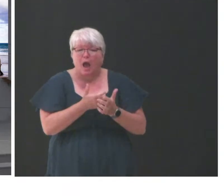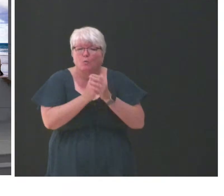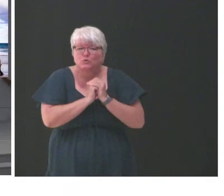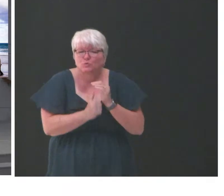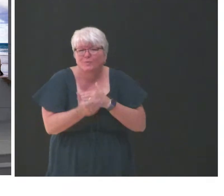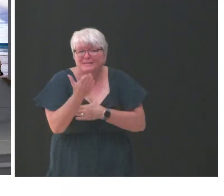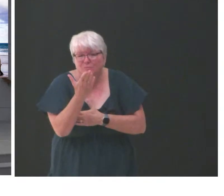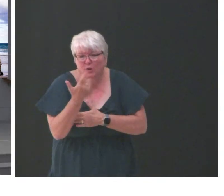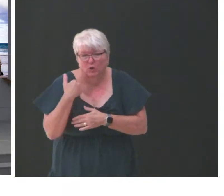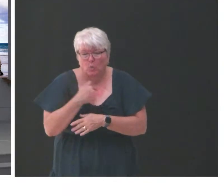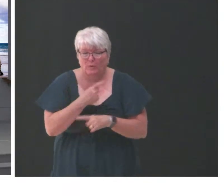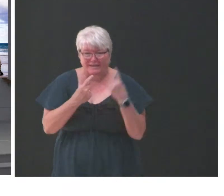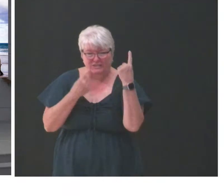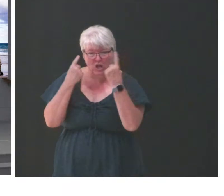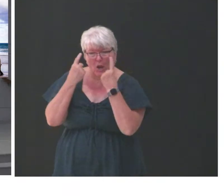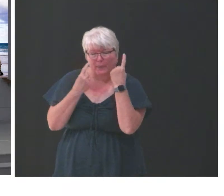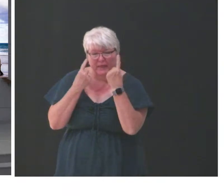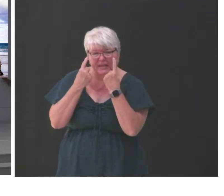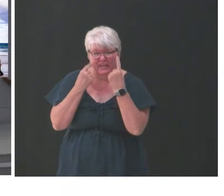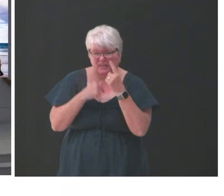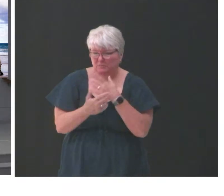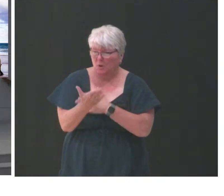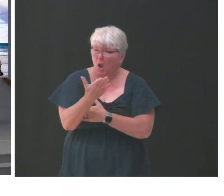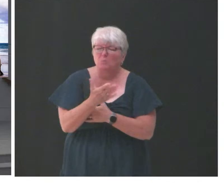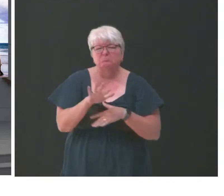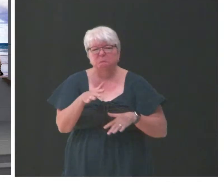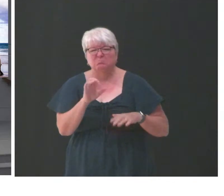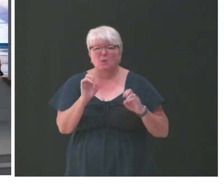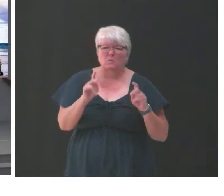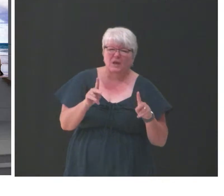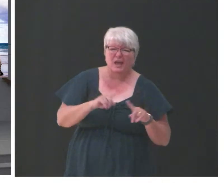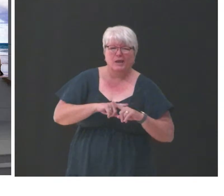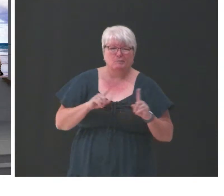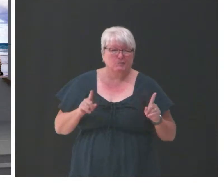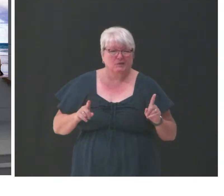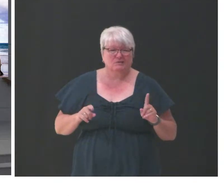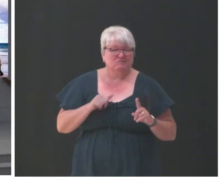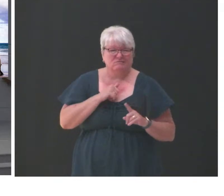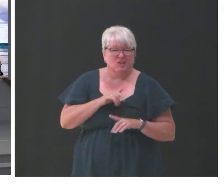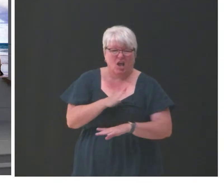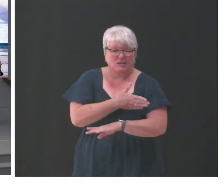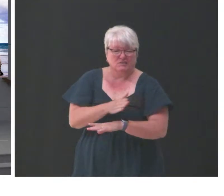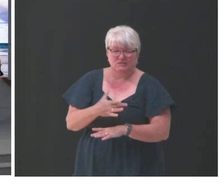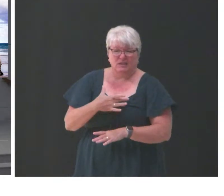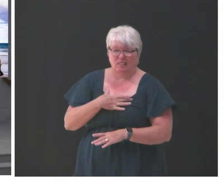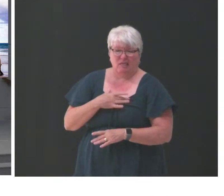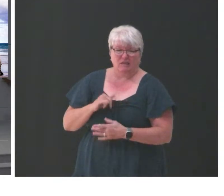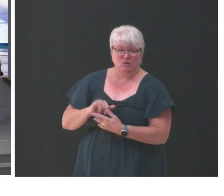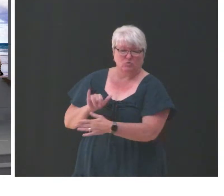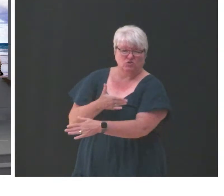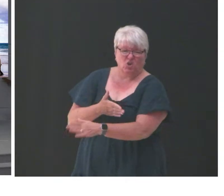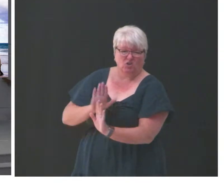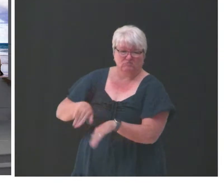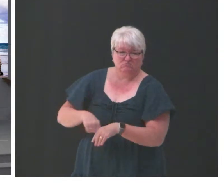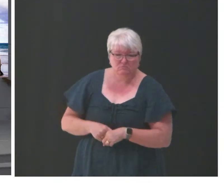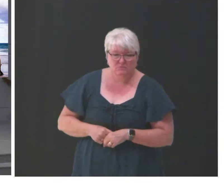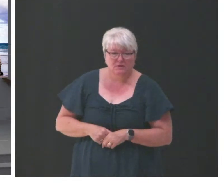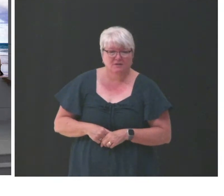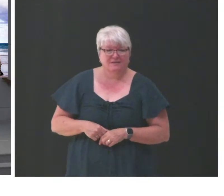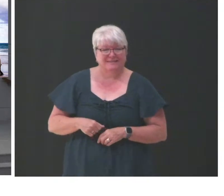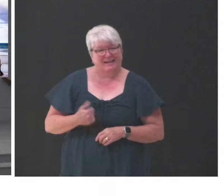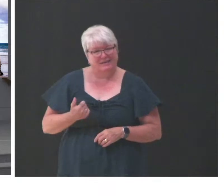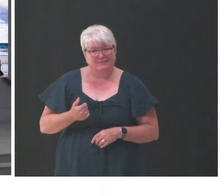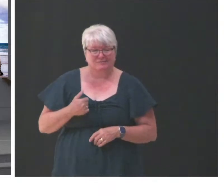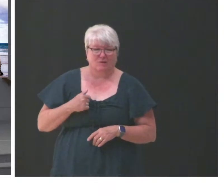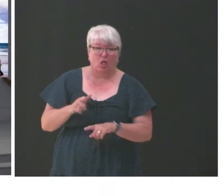this morning? And we start thinking, it was okay, but they didn't sing any songs I liked. It went kind